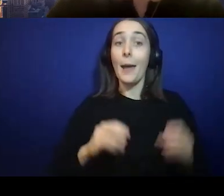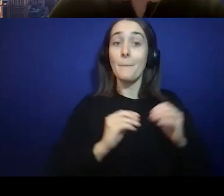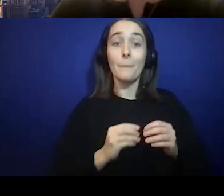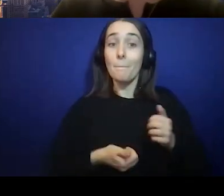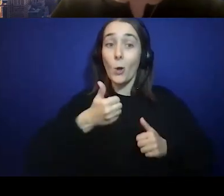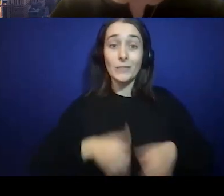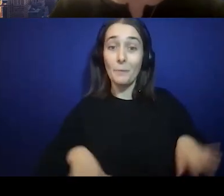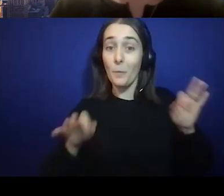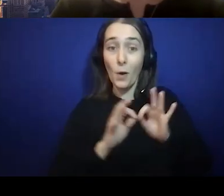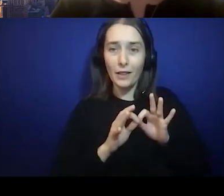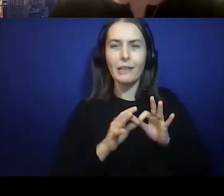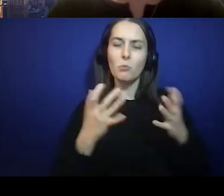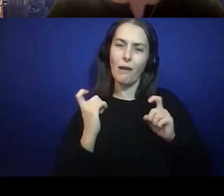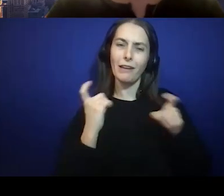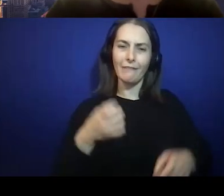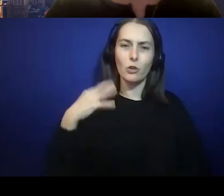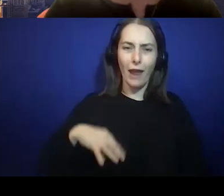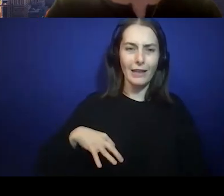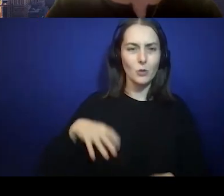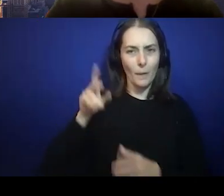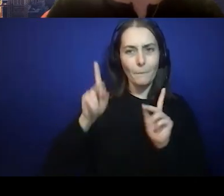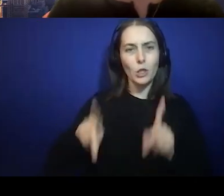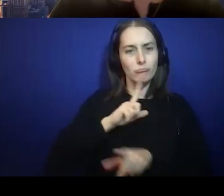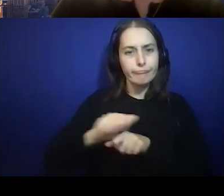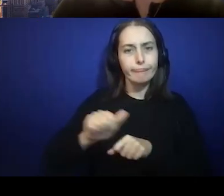we want to give credit where credit is due.